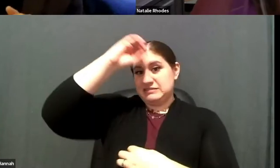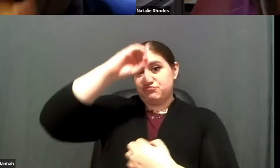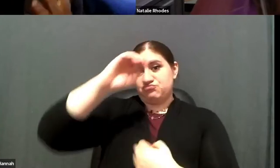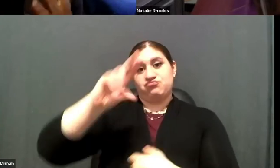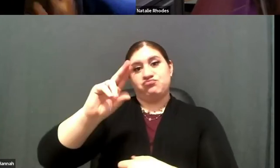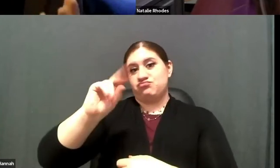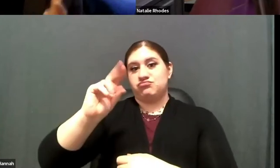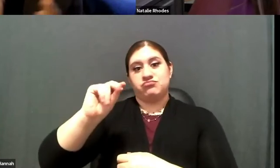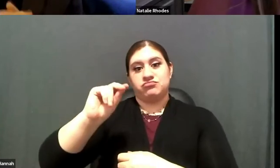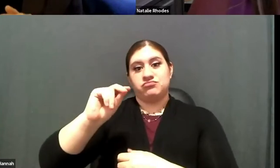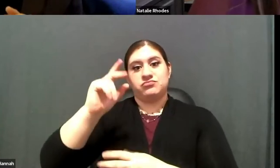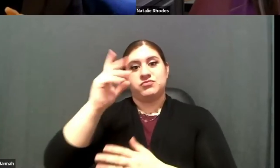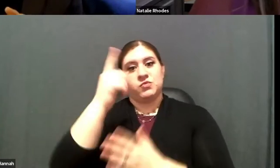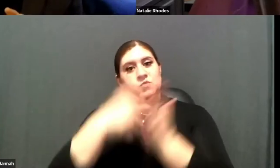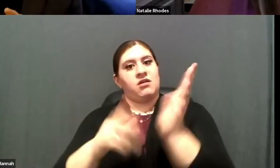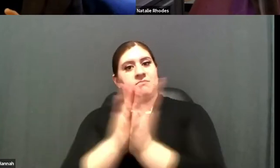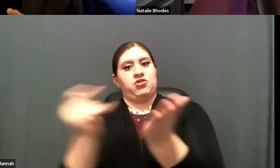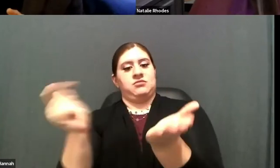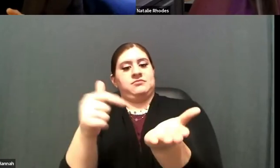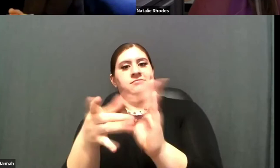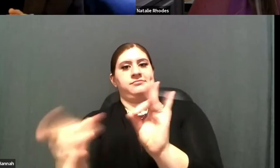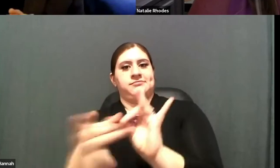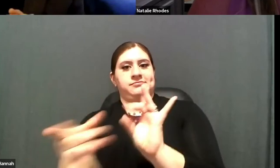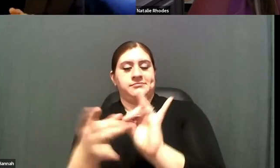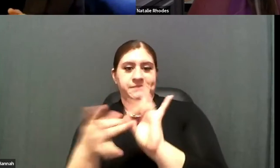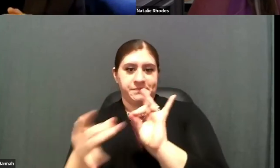It's about what the literature says. Yeah.